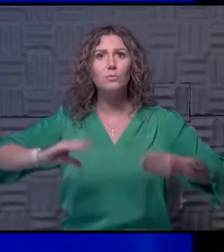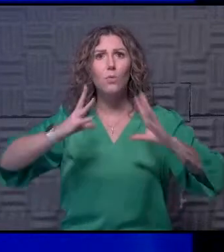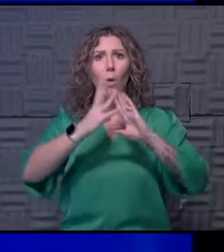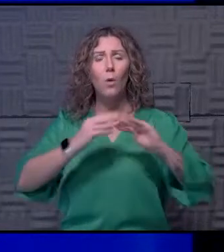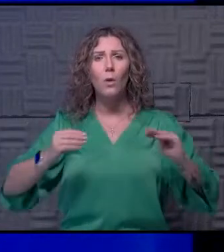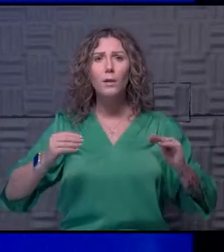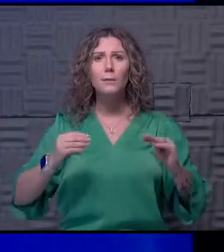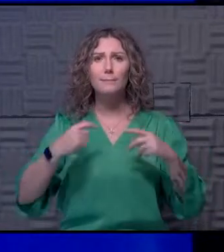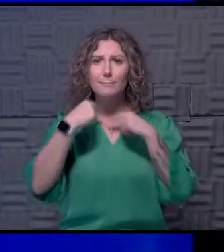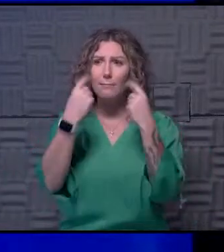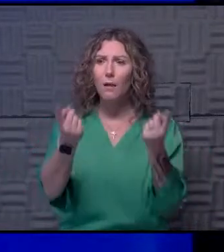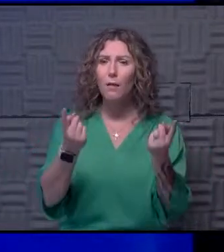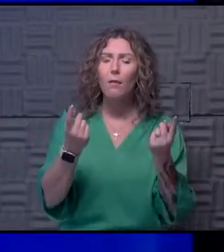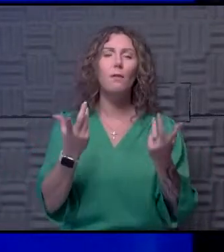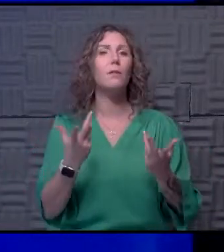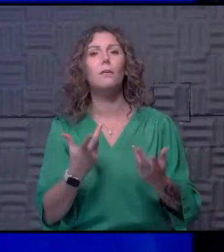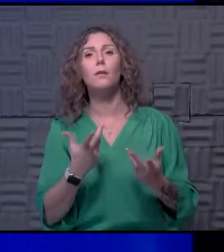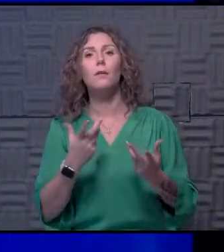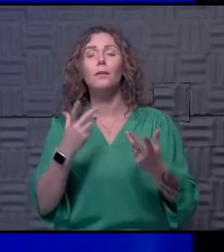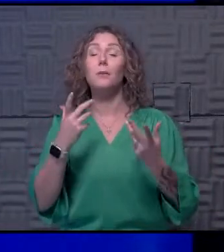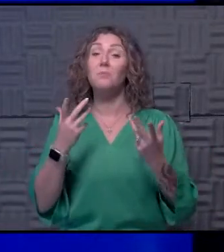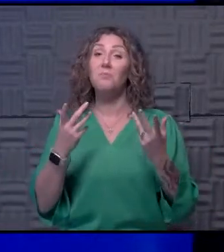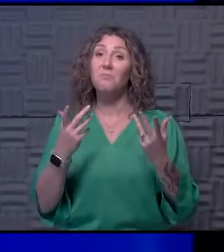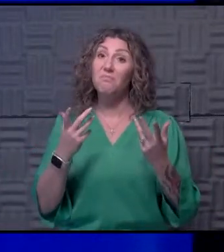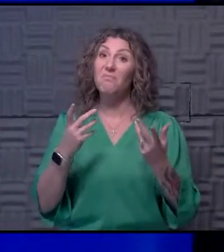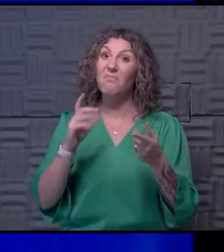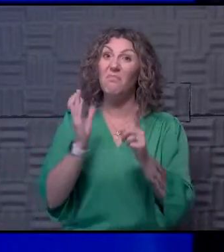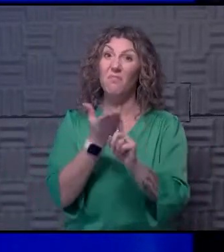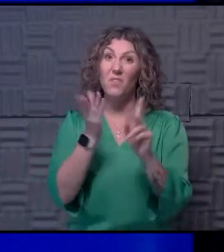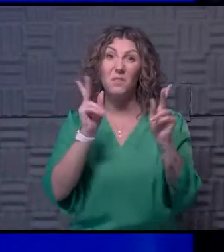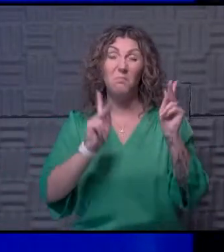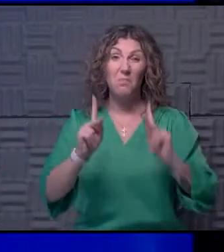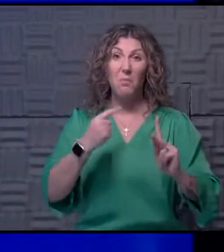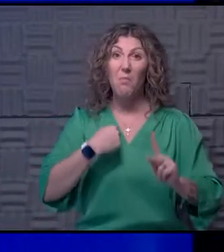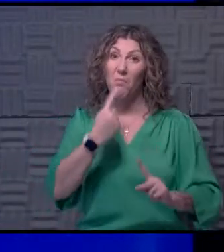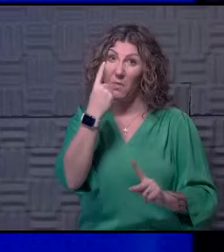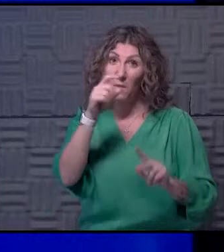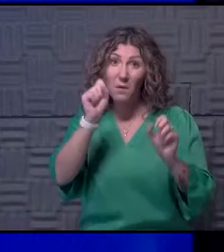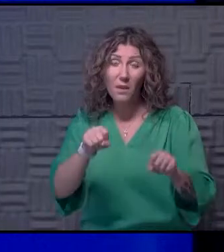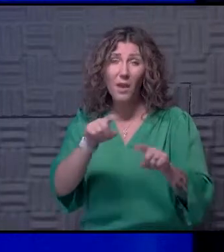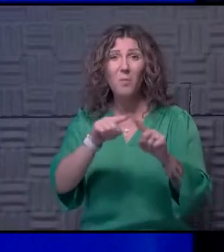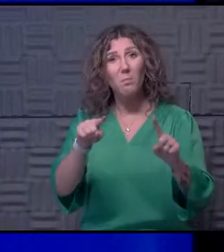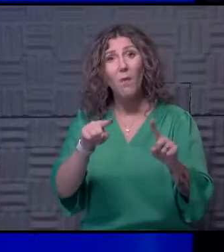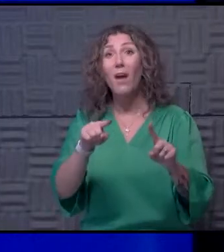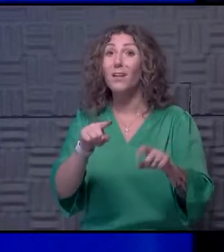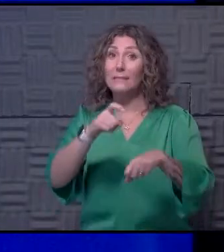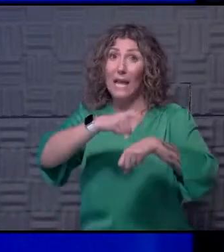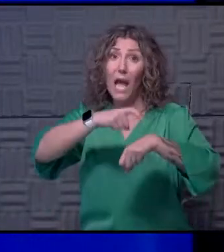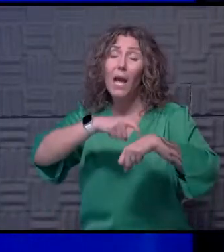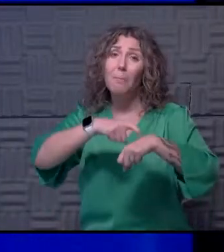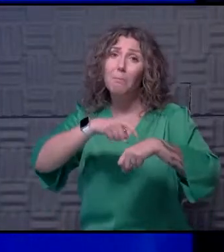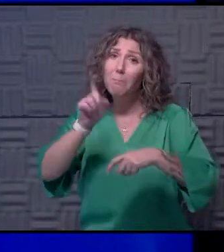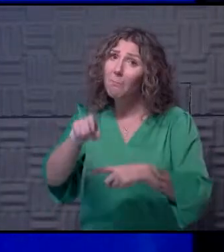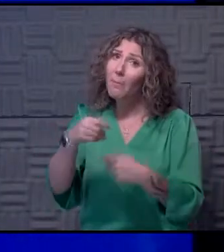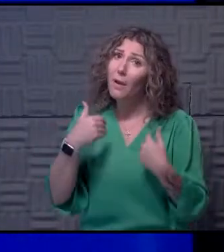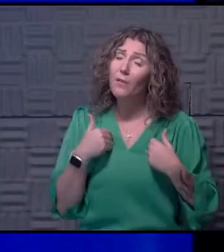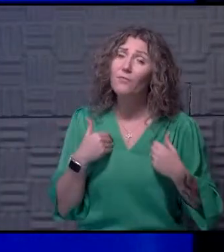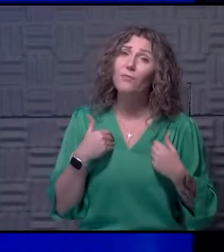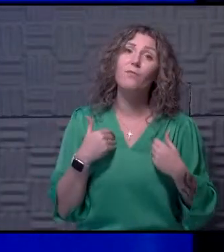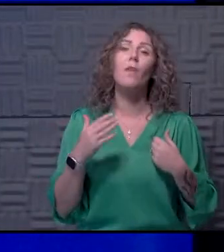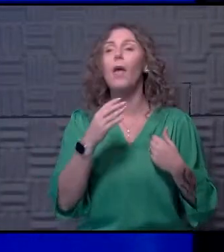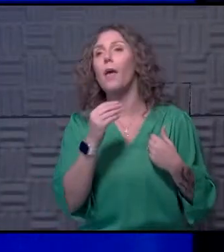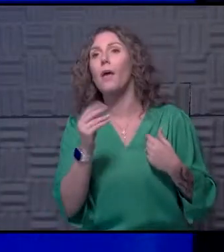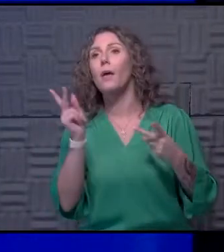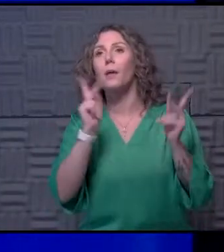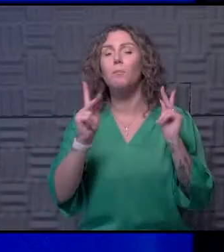can convince folks to do something, but it takes time. If we expect people to take this